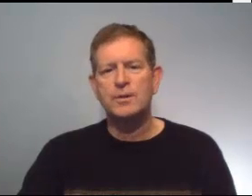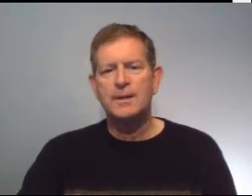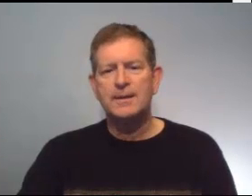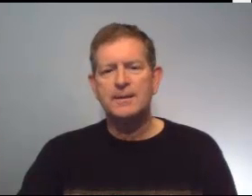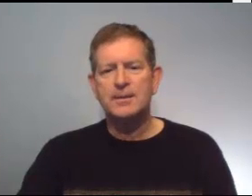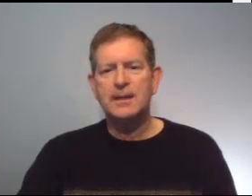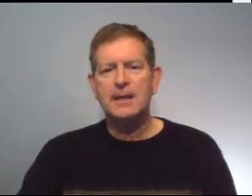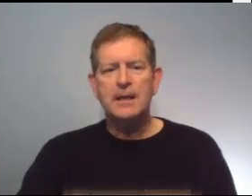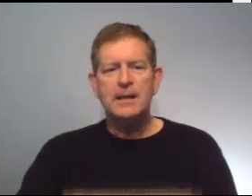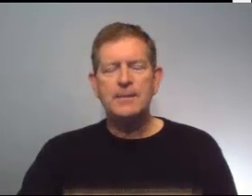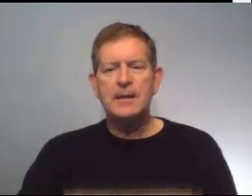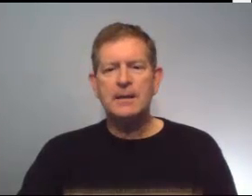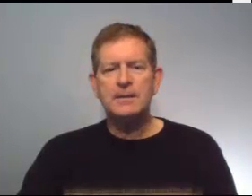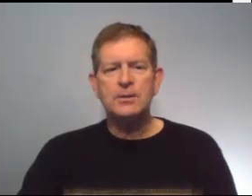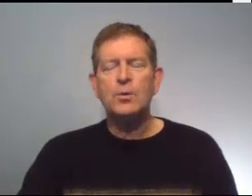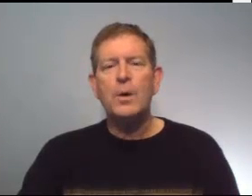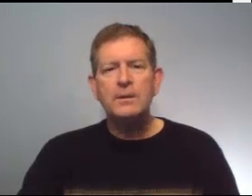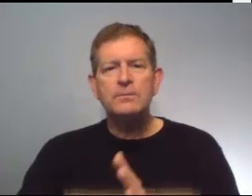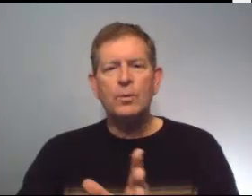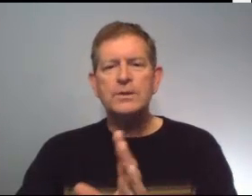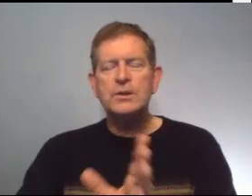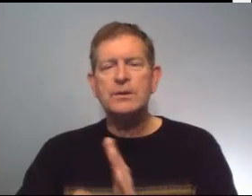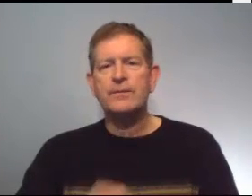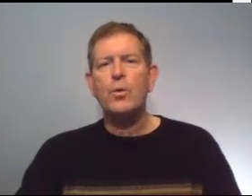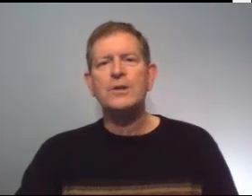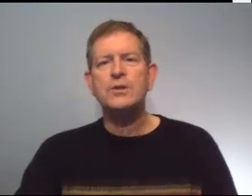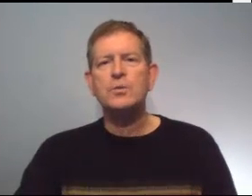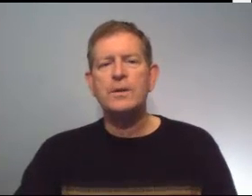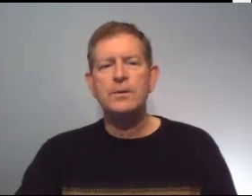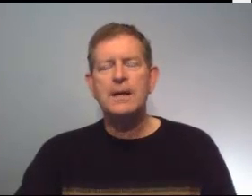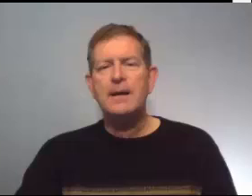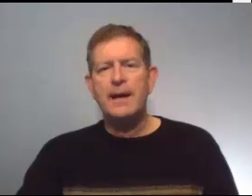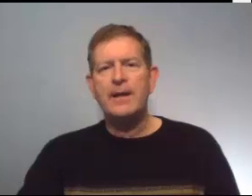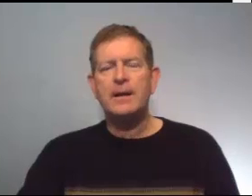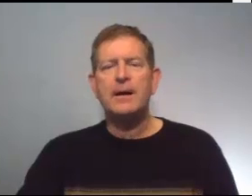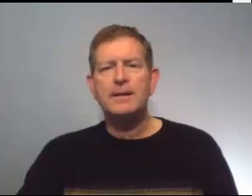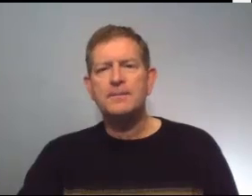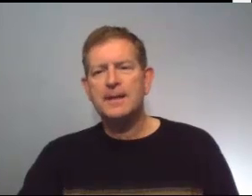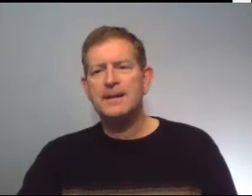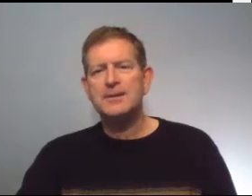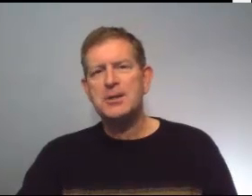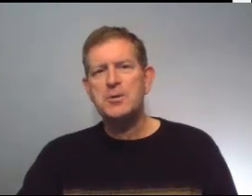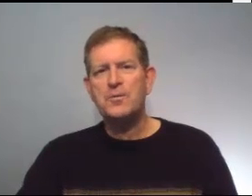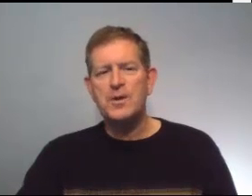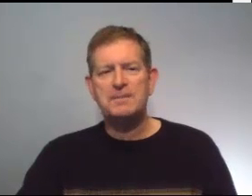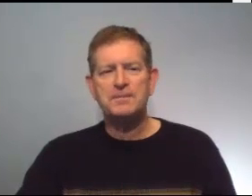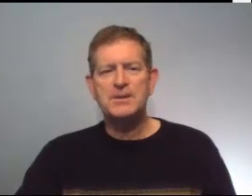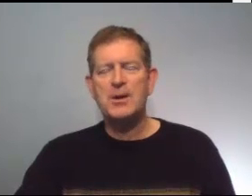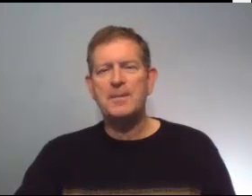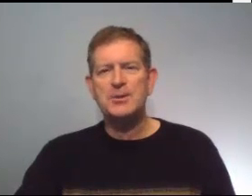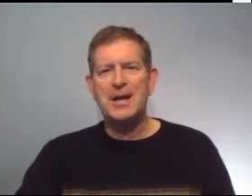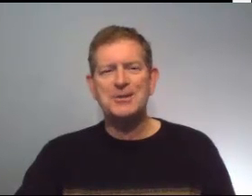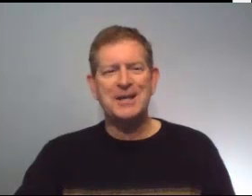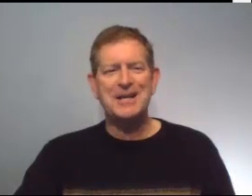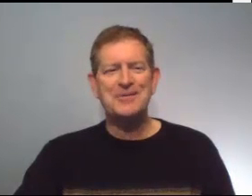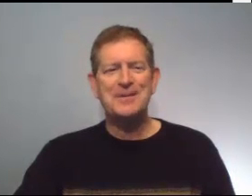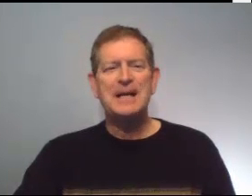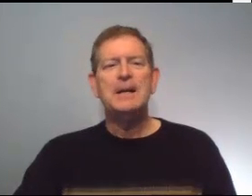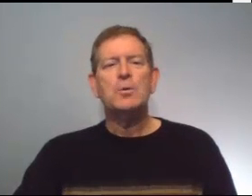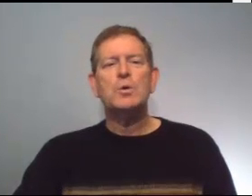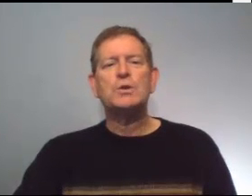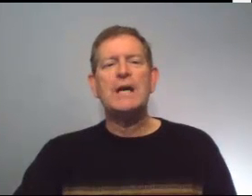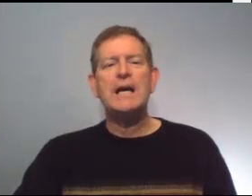muchacho. Okay, let me do one series of questions with you, and then I'll set you free. This has already been challenging